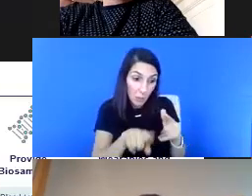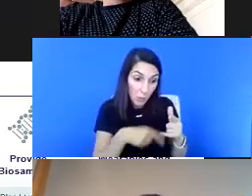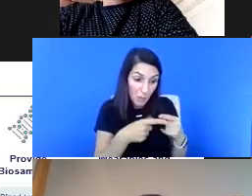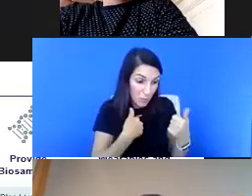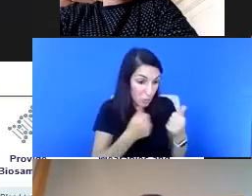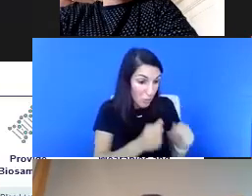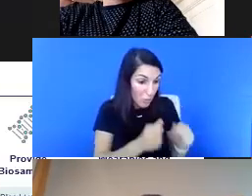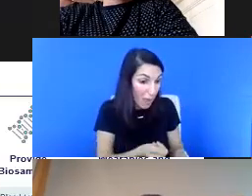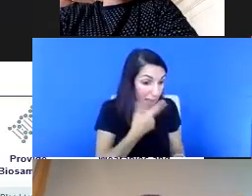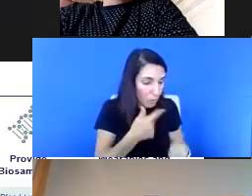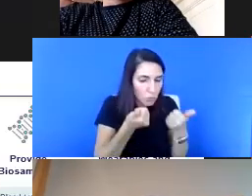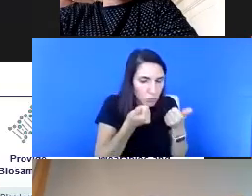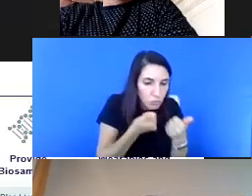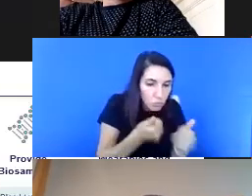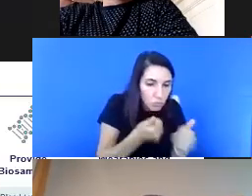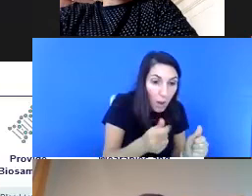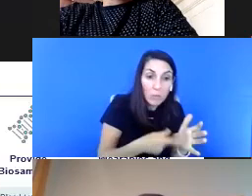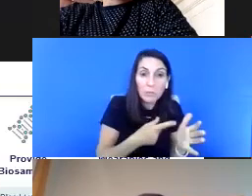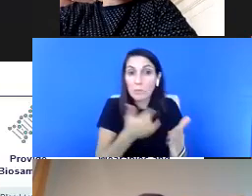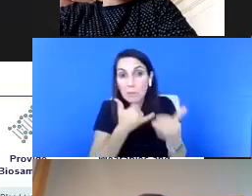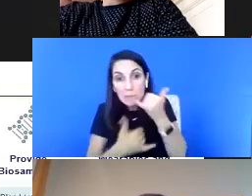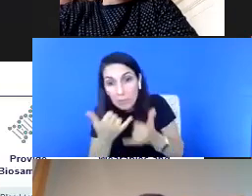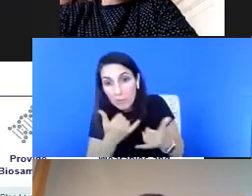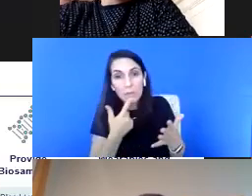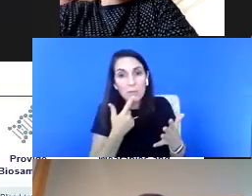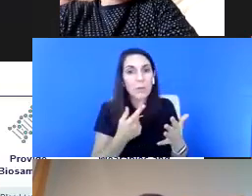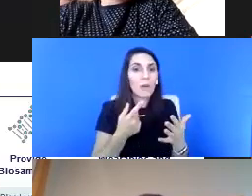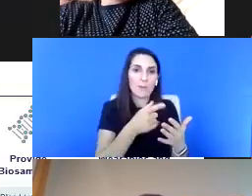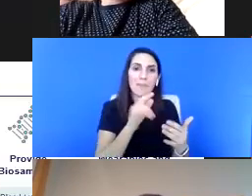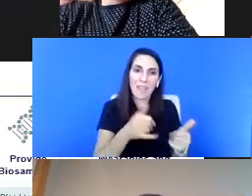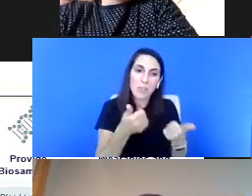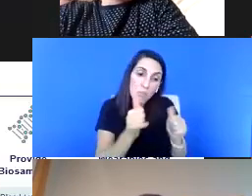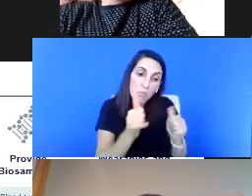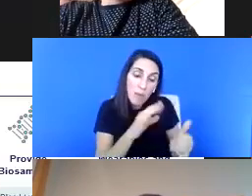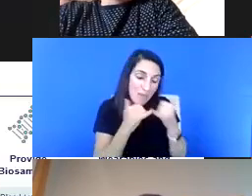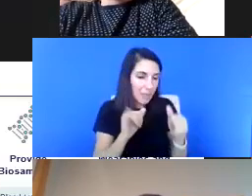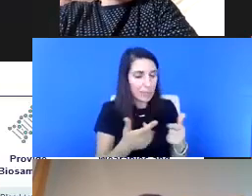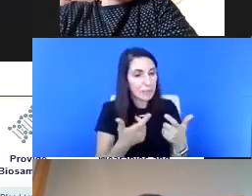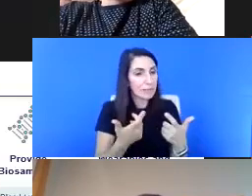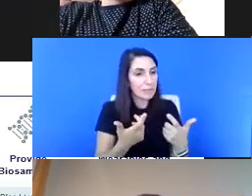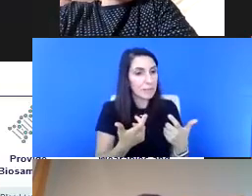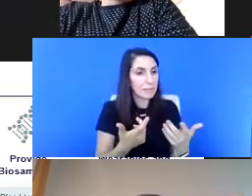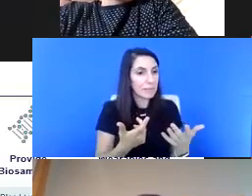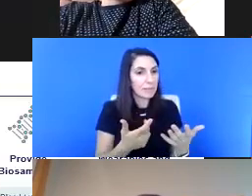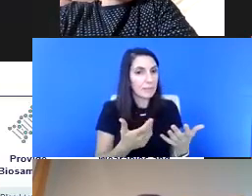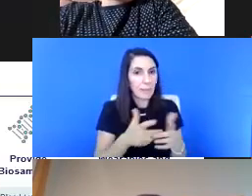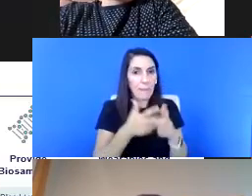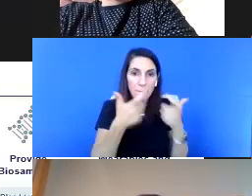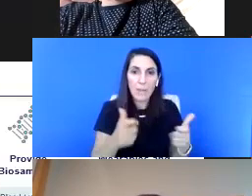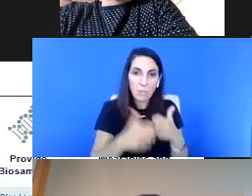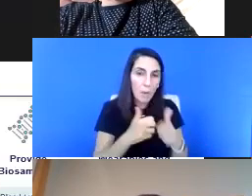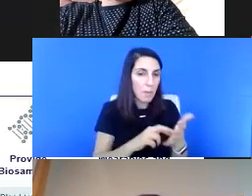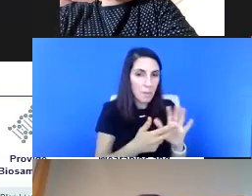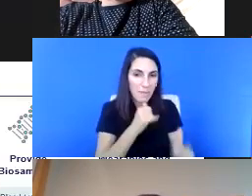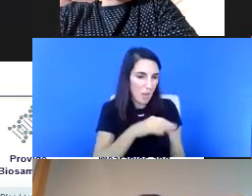trial and error is got some major problems with it. The first major problem is the person is not getting the benefit of the medication that they're